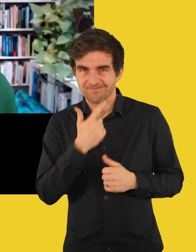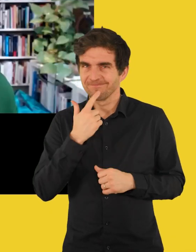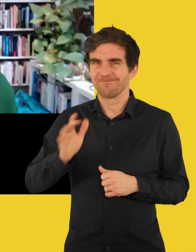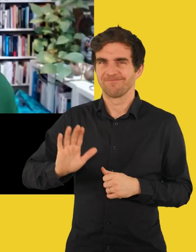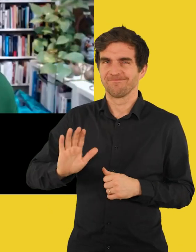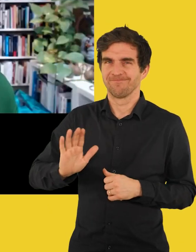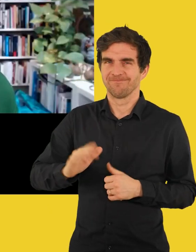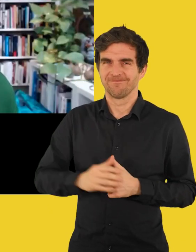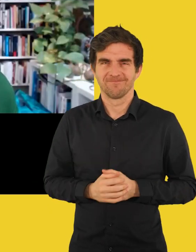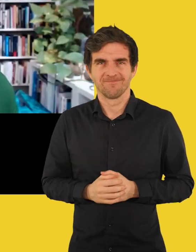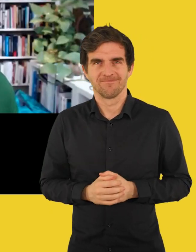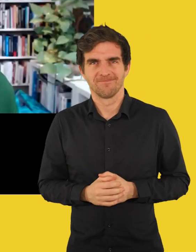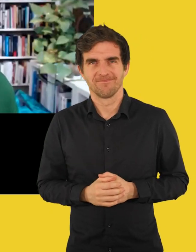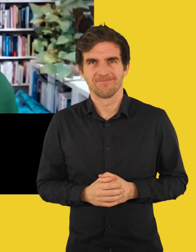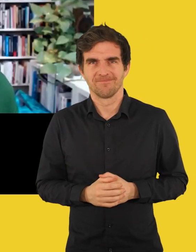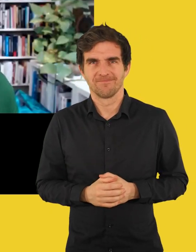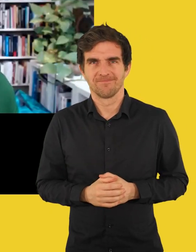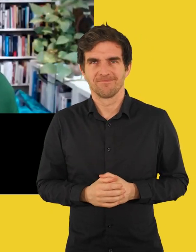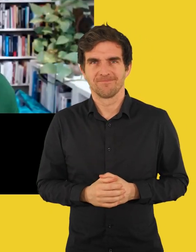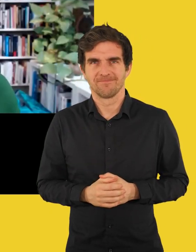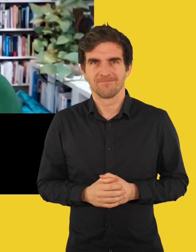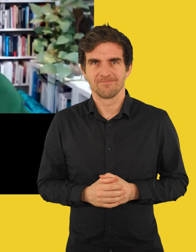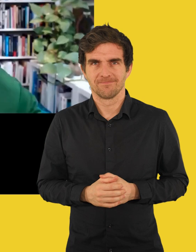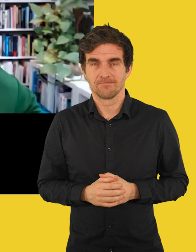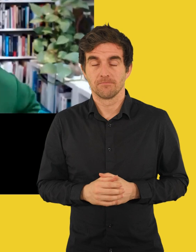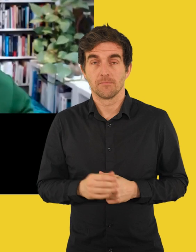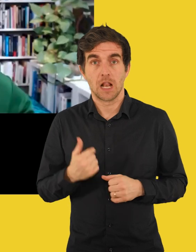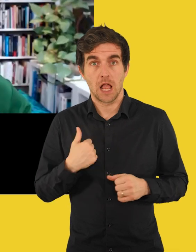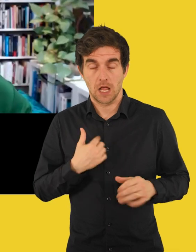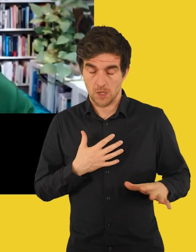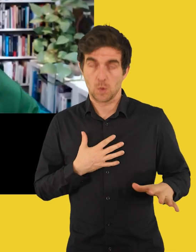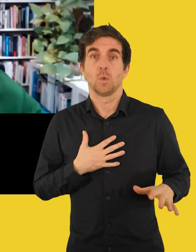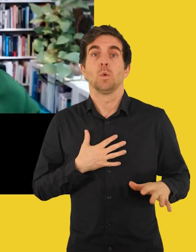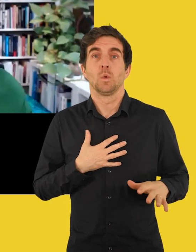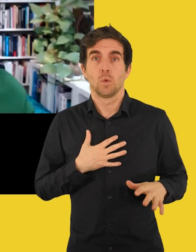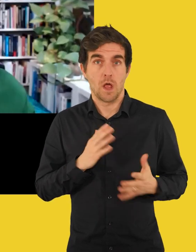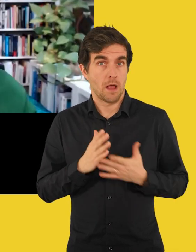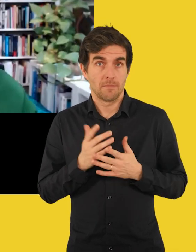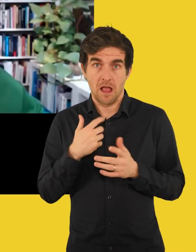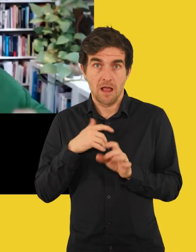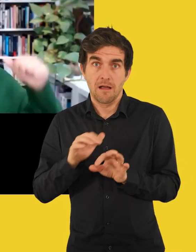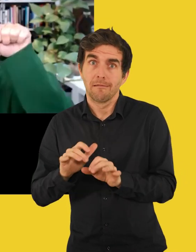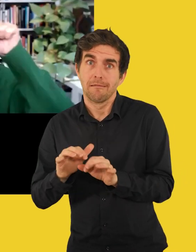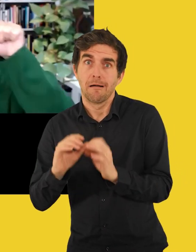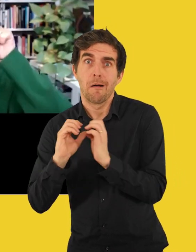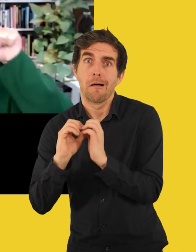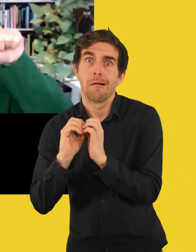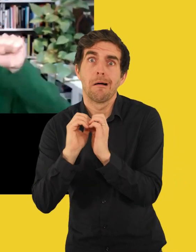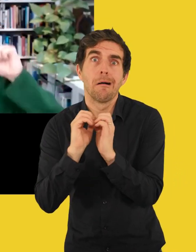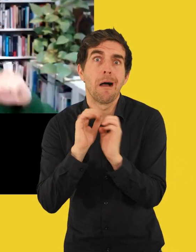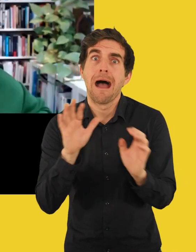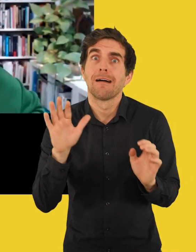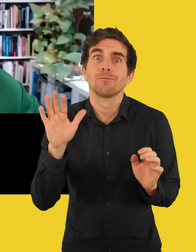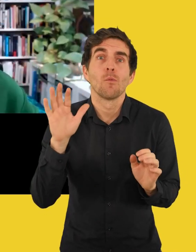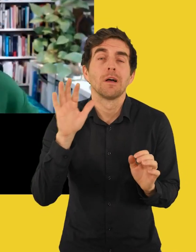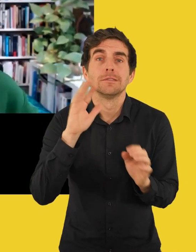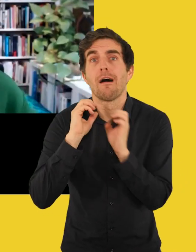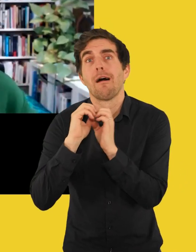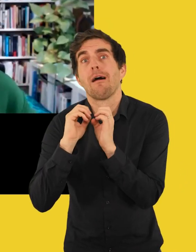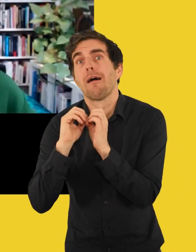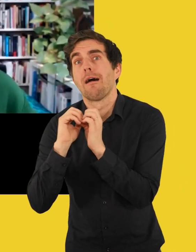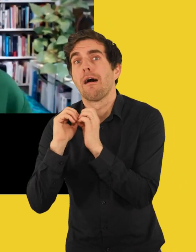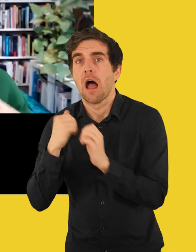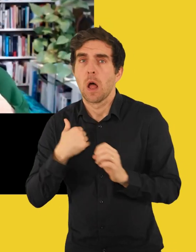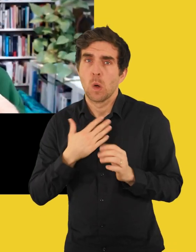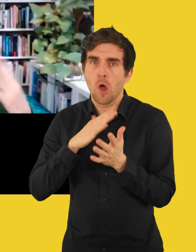And hello, Kate, how are you? Hi. I'm blown away actually by I'm putting little love hearts next to everybody in the